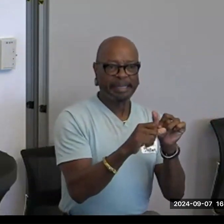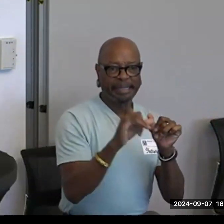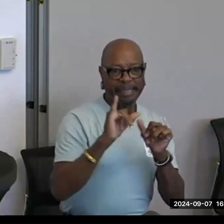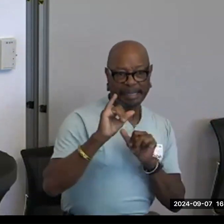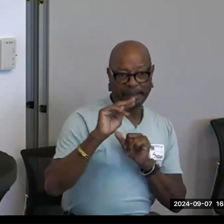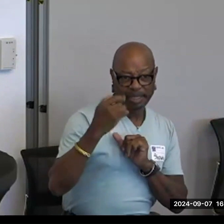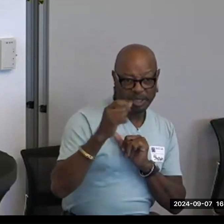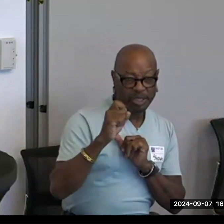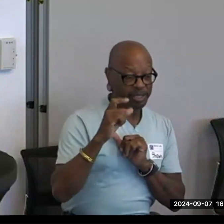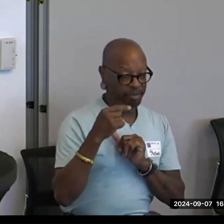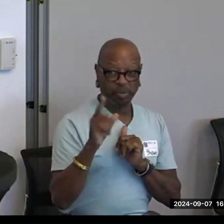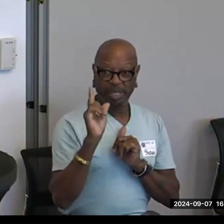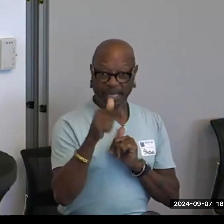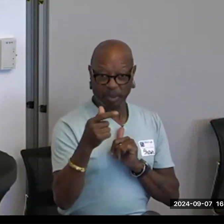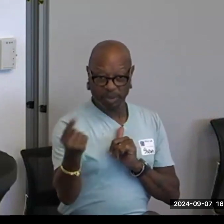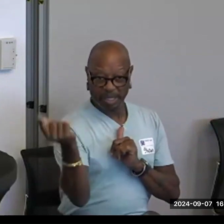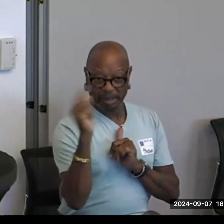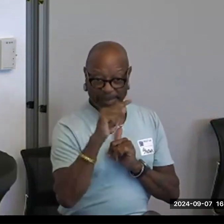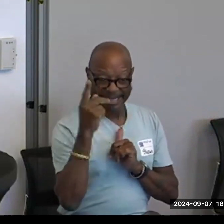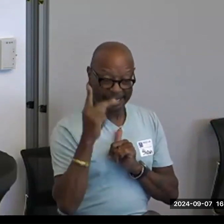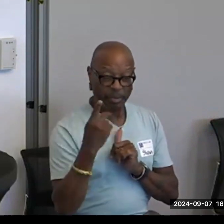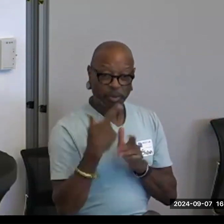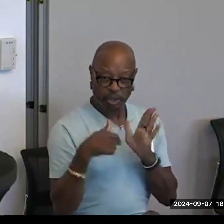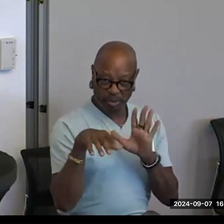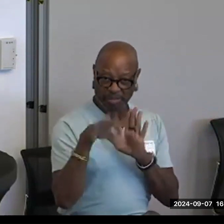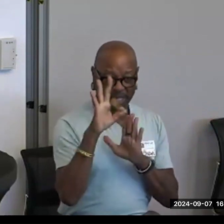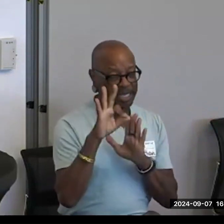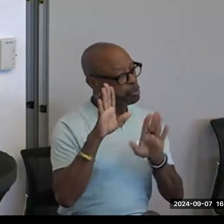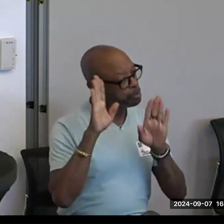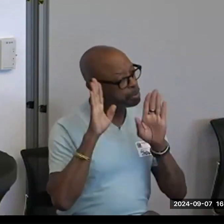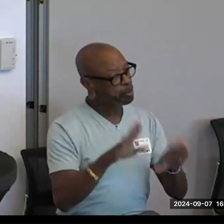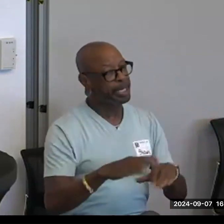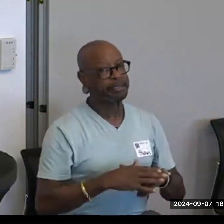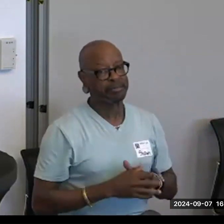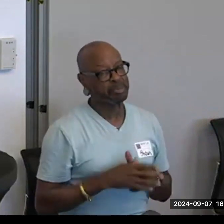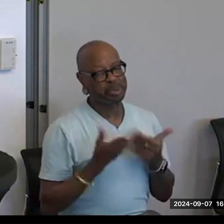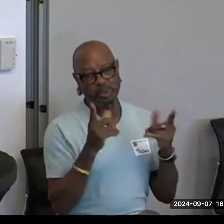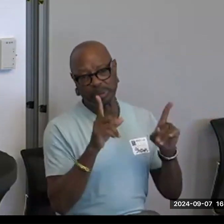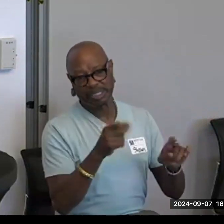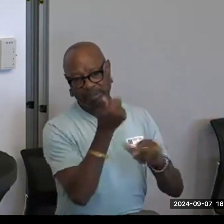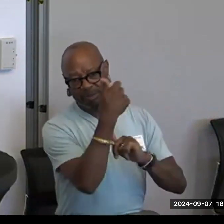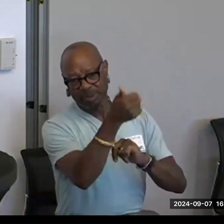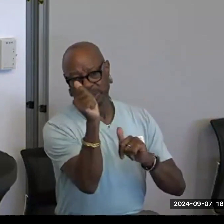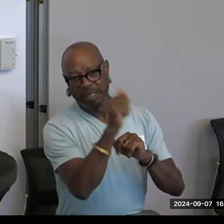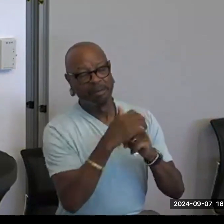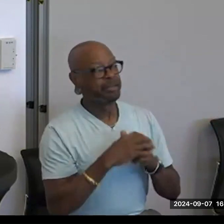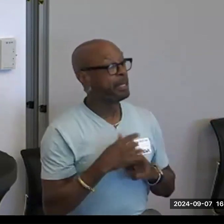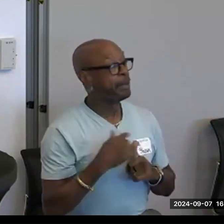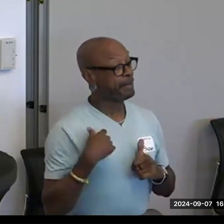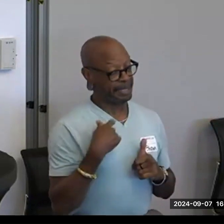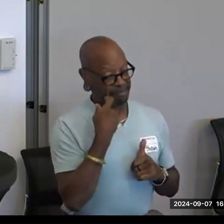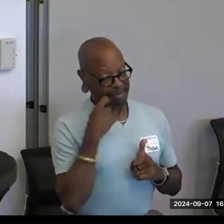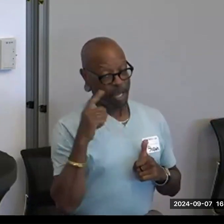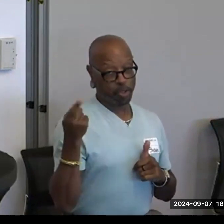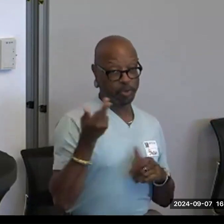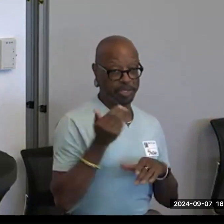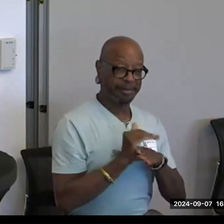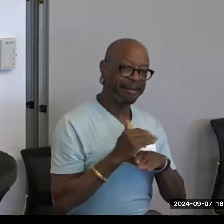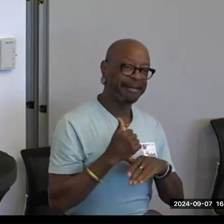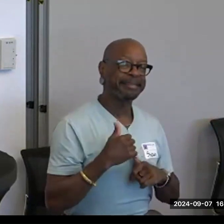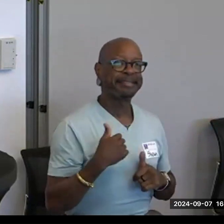that library and see what you can find, that would be great. I was on Thursday night, I had